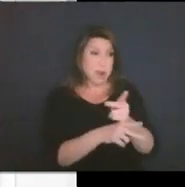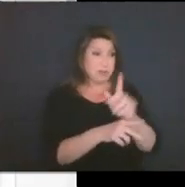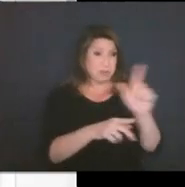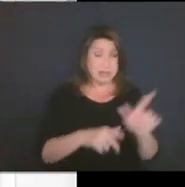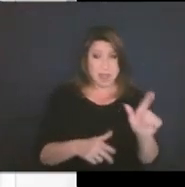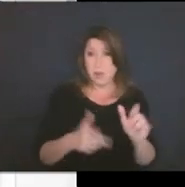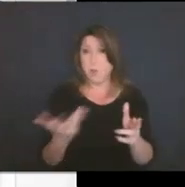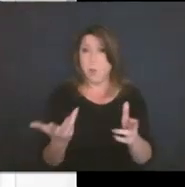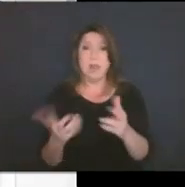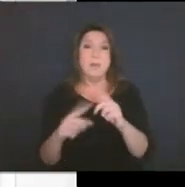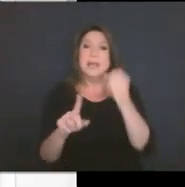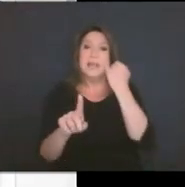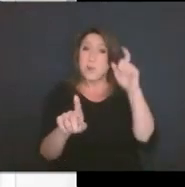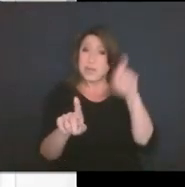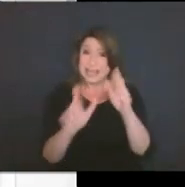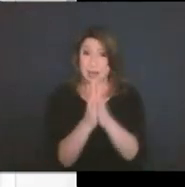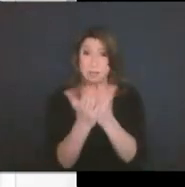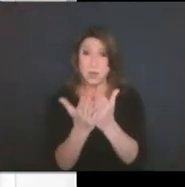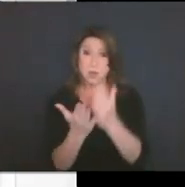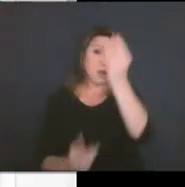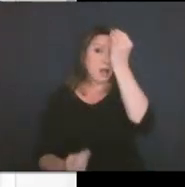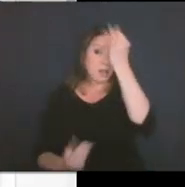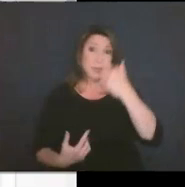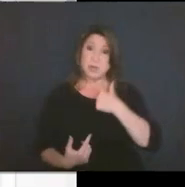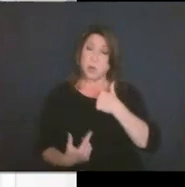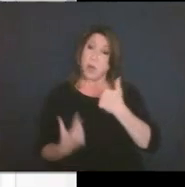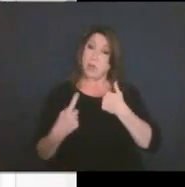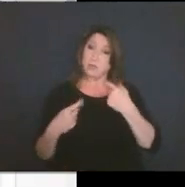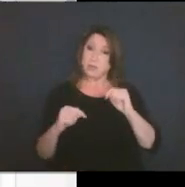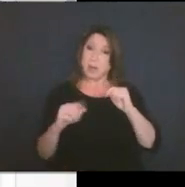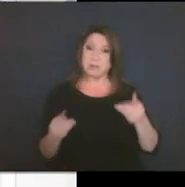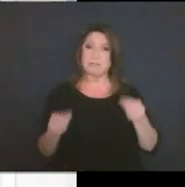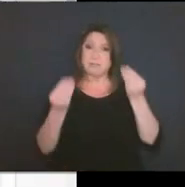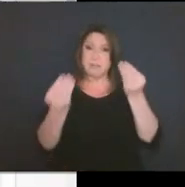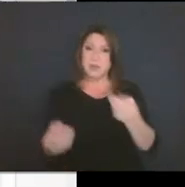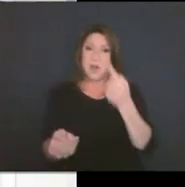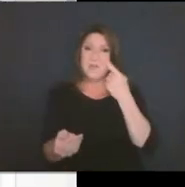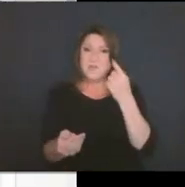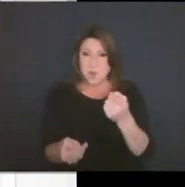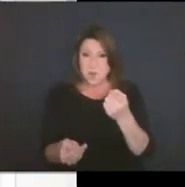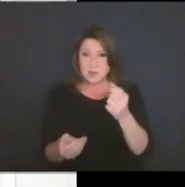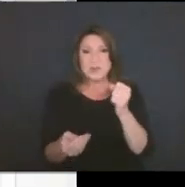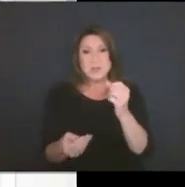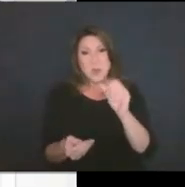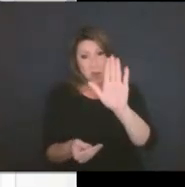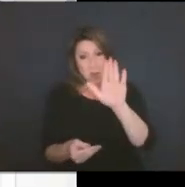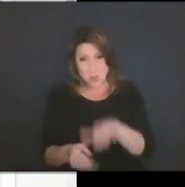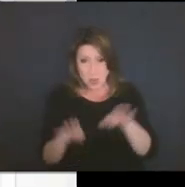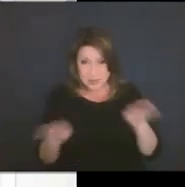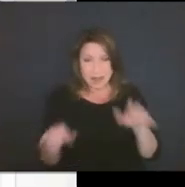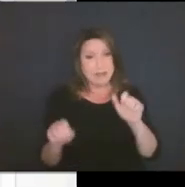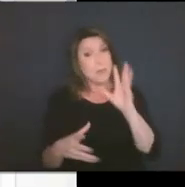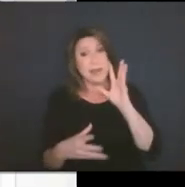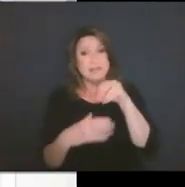you have a need of getting the book, let me know, and I will try to honor that request so your child can be a part of this awesome